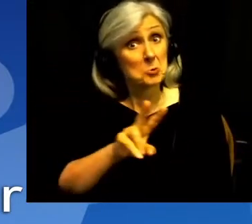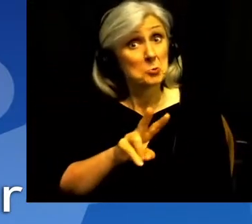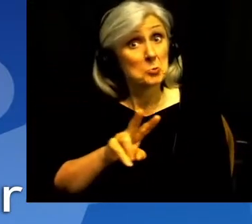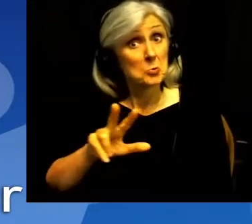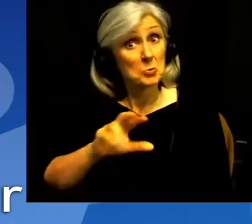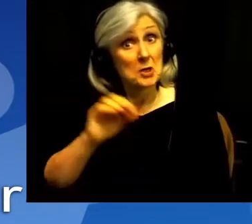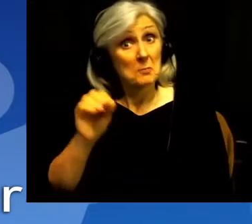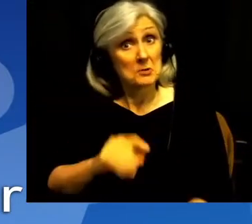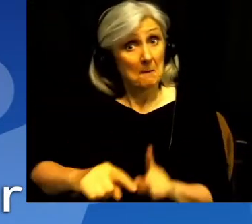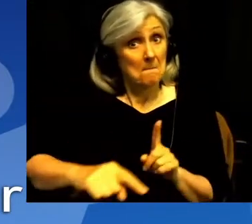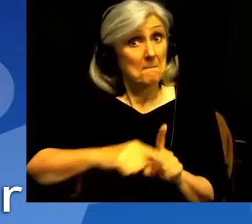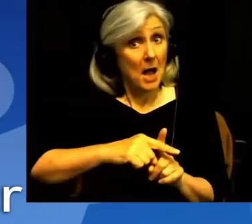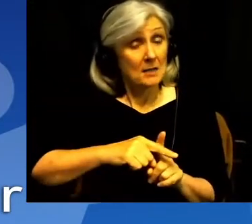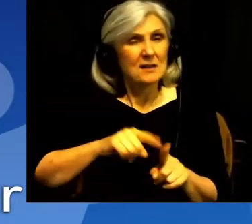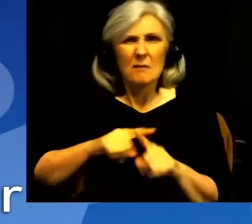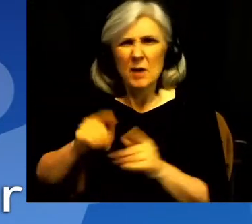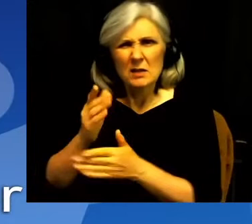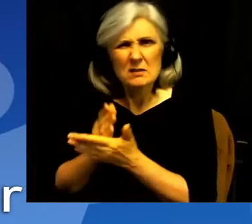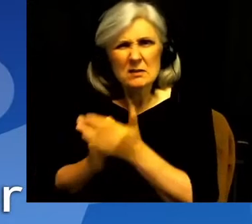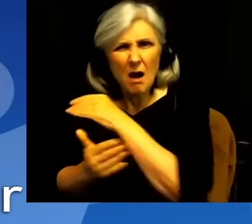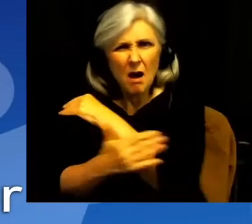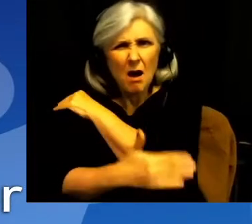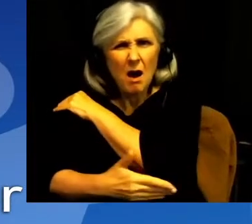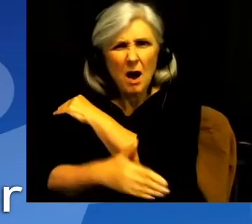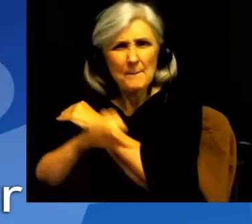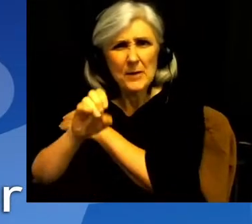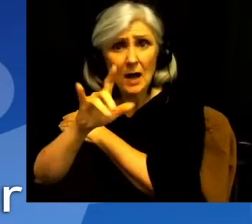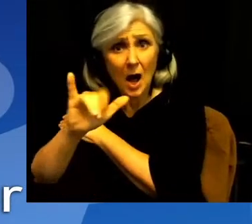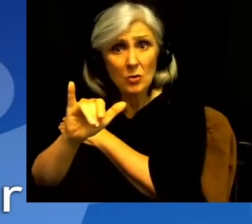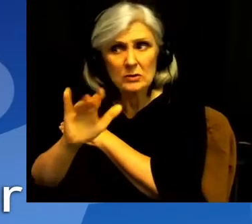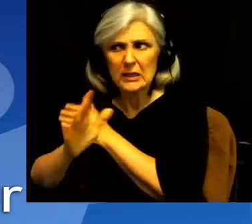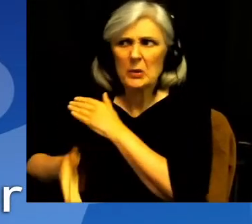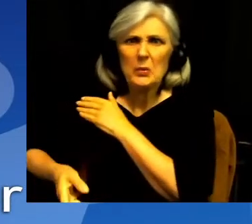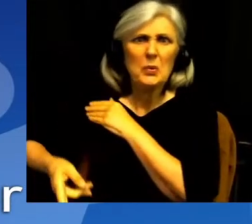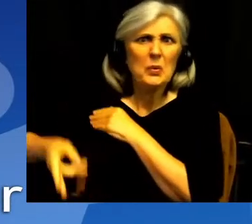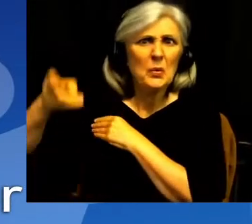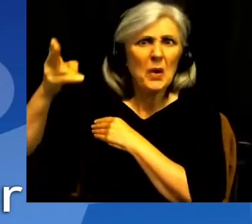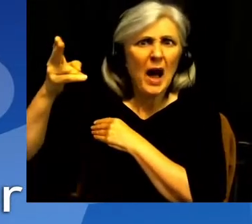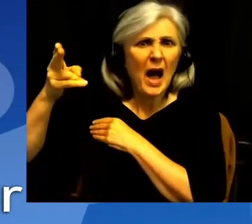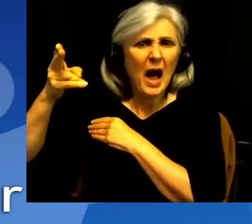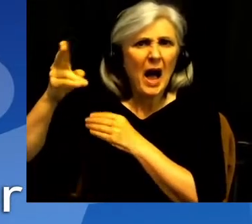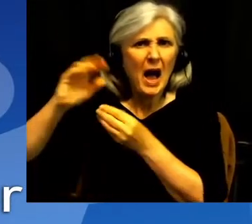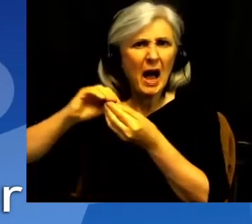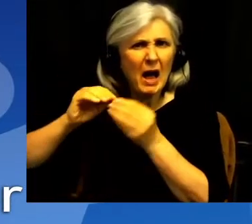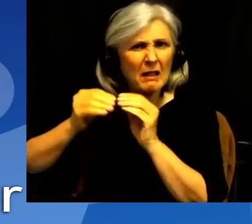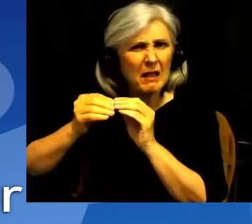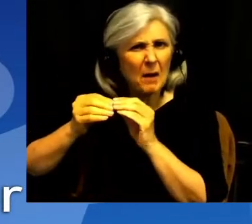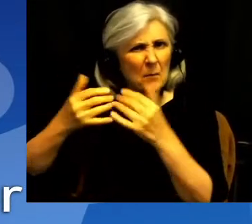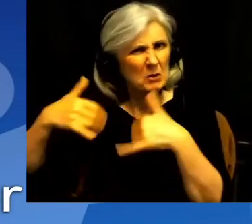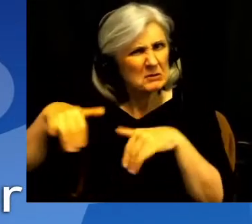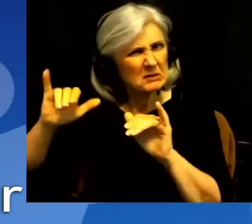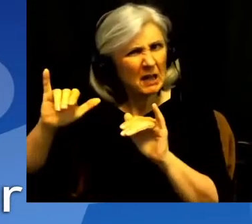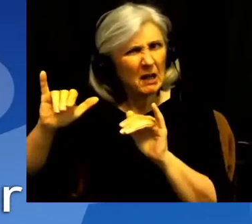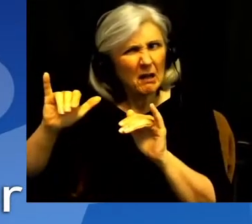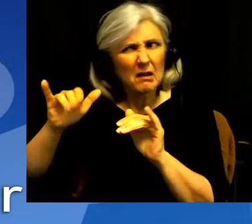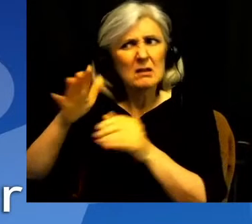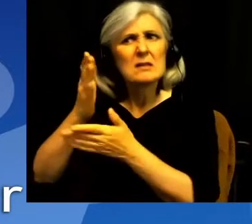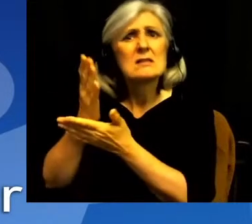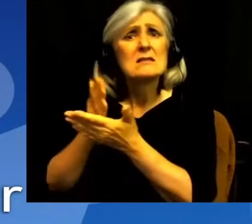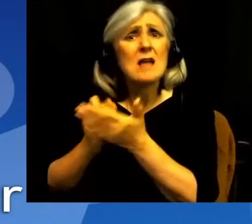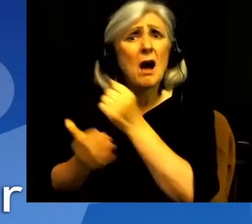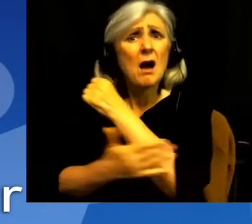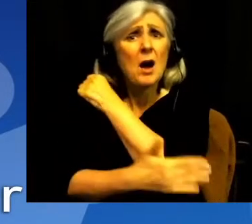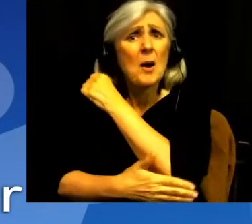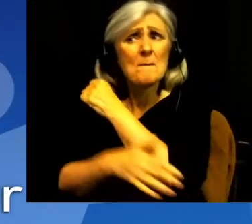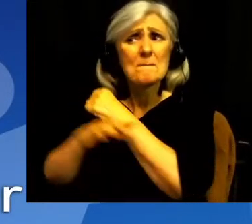disease activity level. There's only, this data shows 42% of people or less are vaccinated. I guess, how does